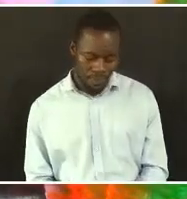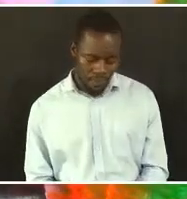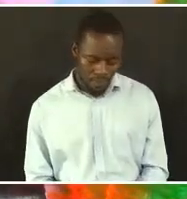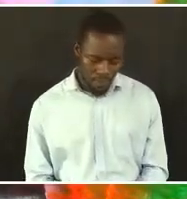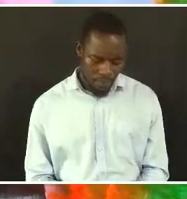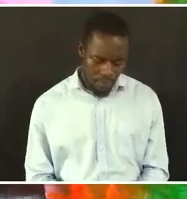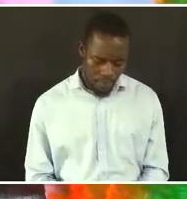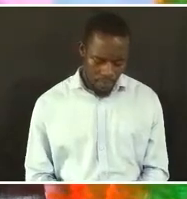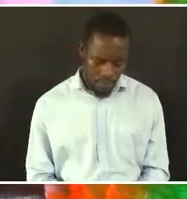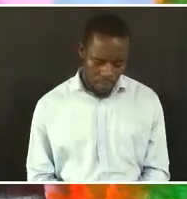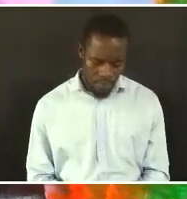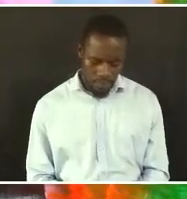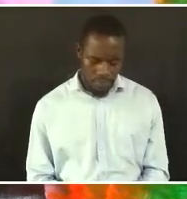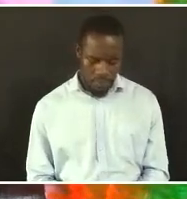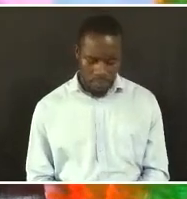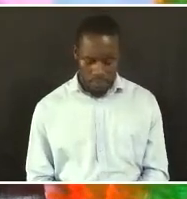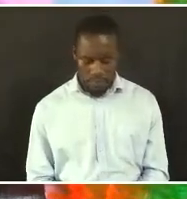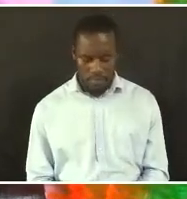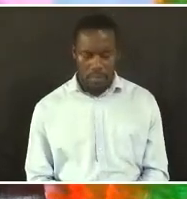turning the year,